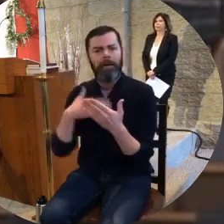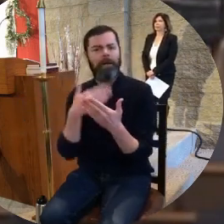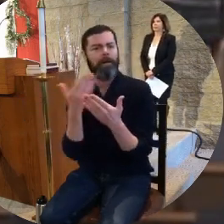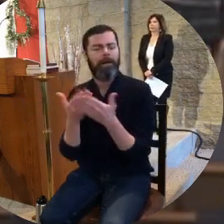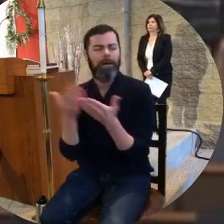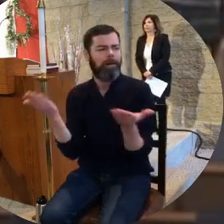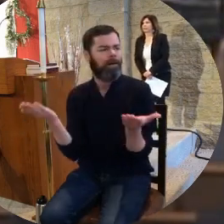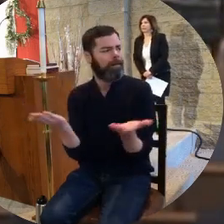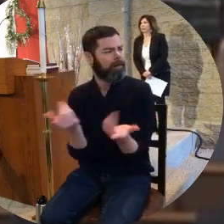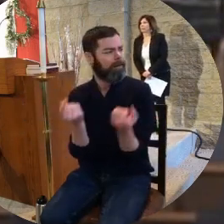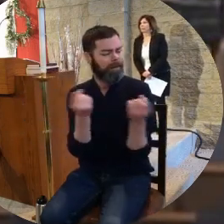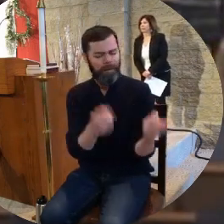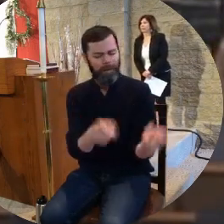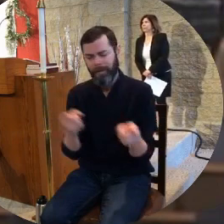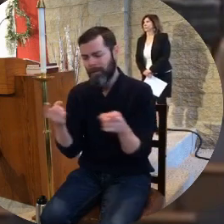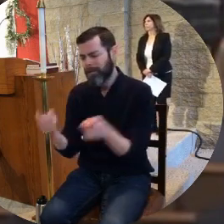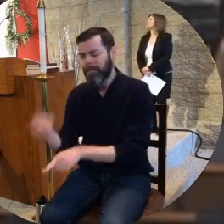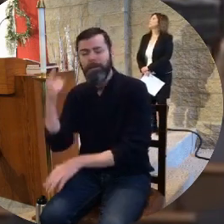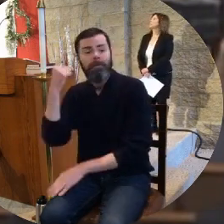sake of